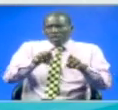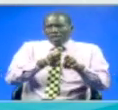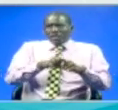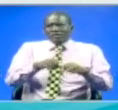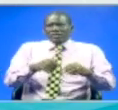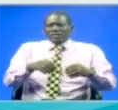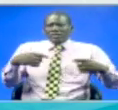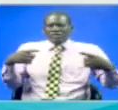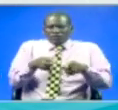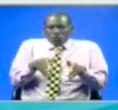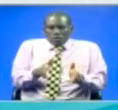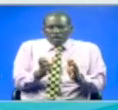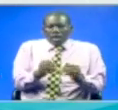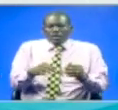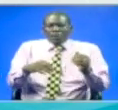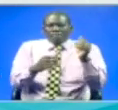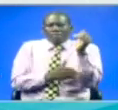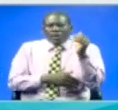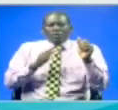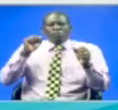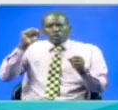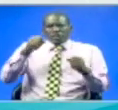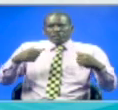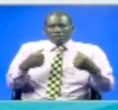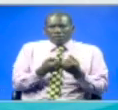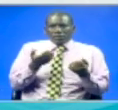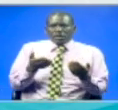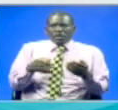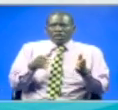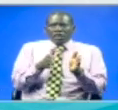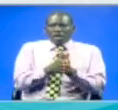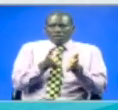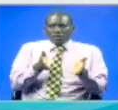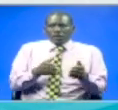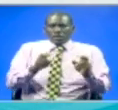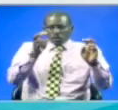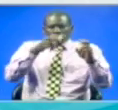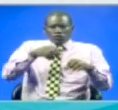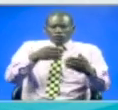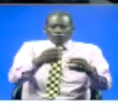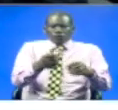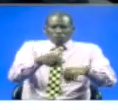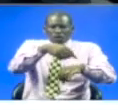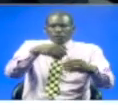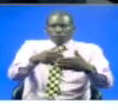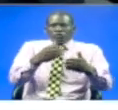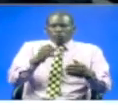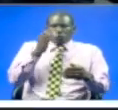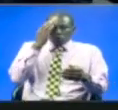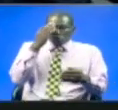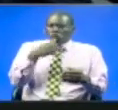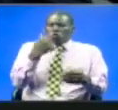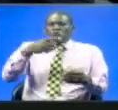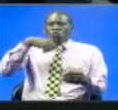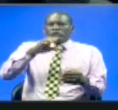with candidates trading accusations. Well, and it's just a matter of hours before the verdict on who gets the ODM ticket